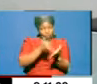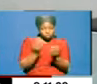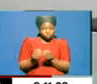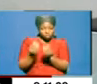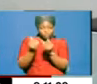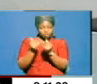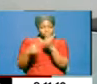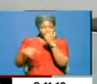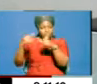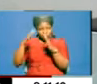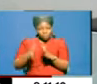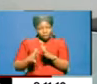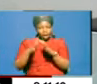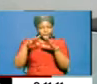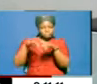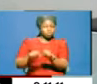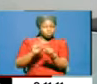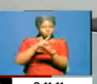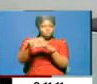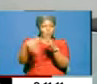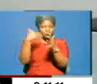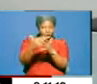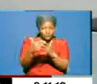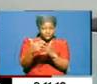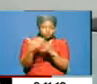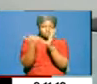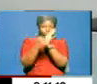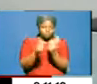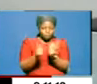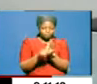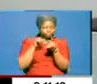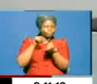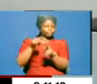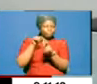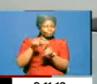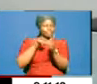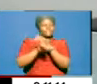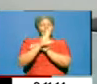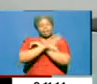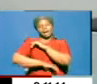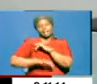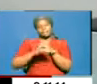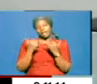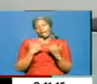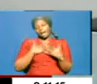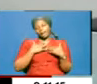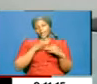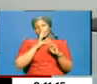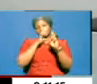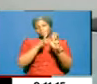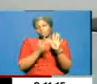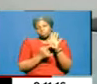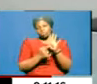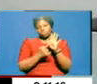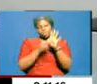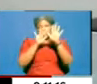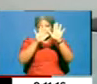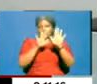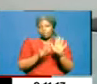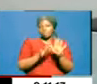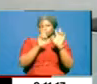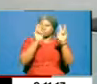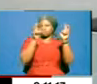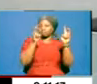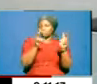politics blamed for division in the country. Our reporter Ben Chumba points out key highlights of the Constitutional Amendment Bill